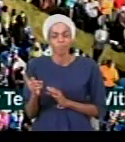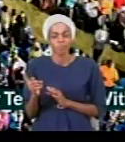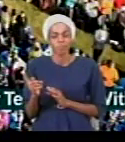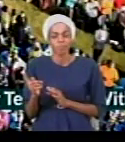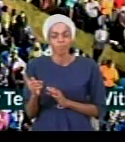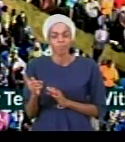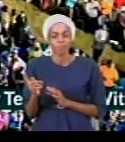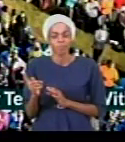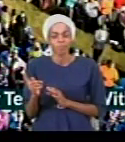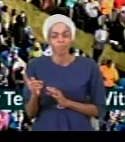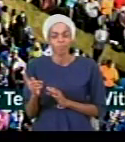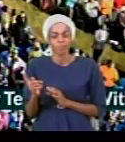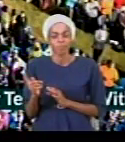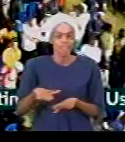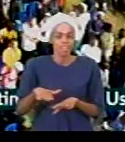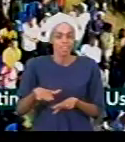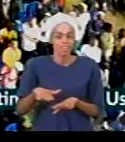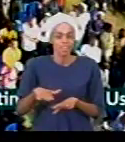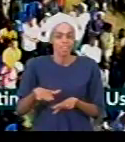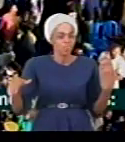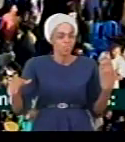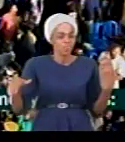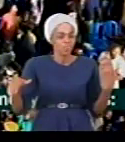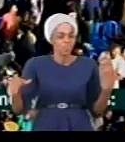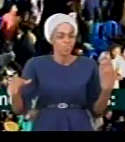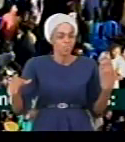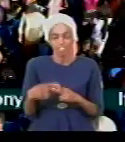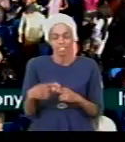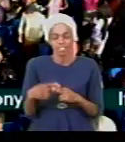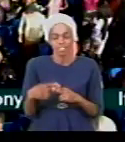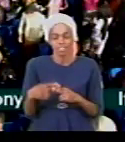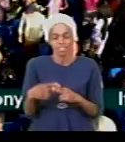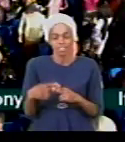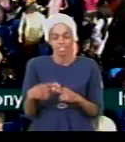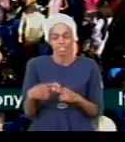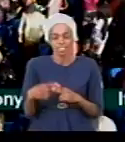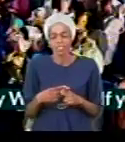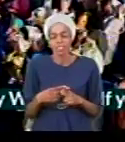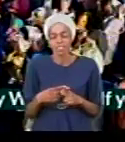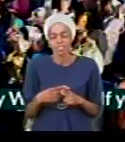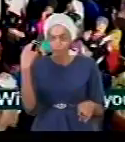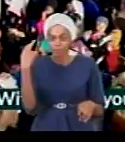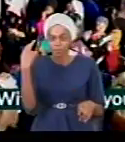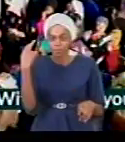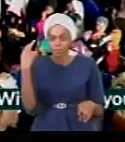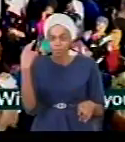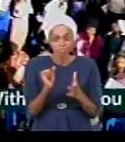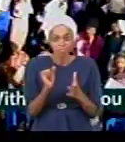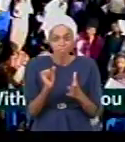above all names. Jubilation everywhere. Joy everywhere.